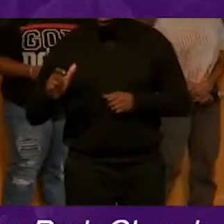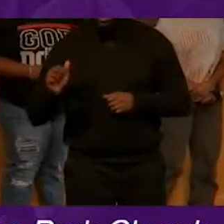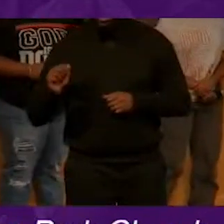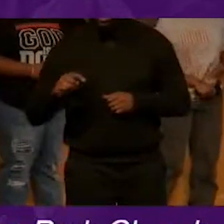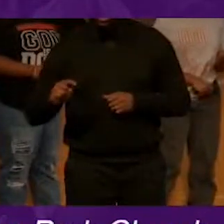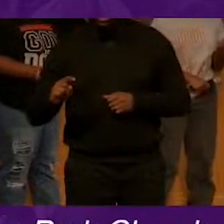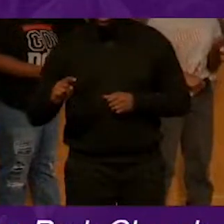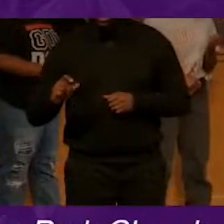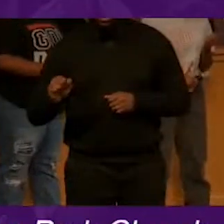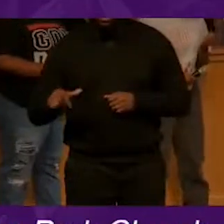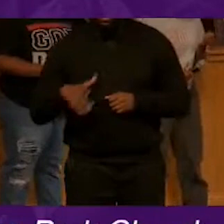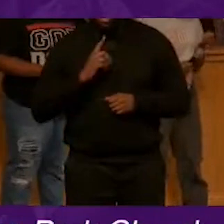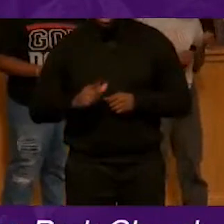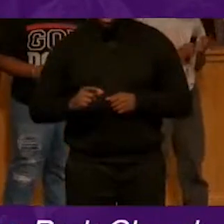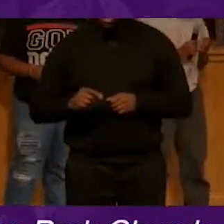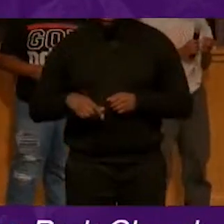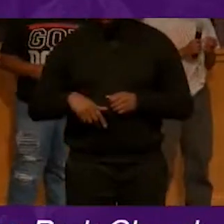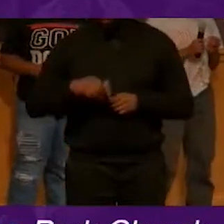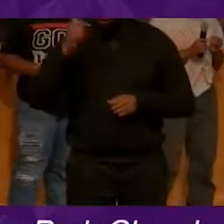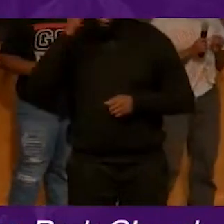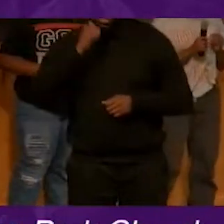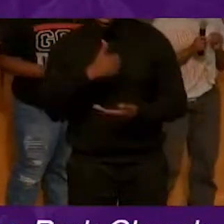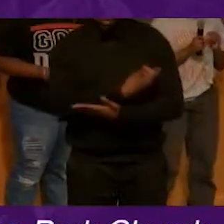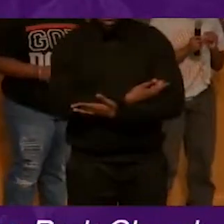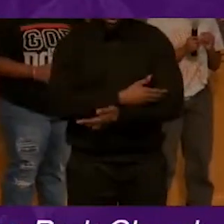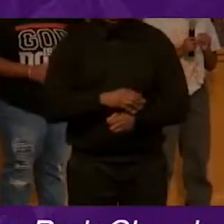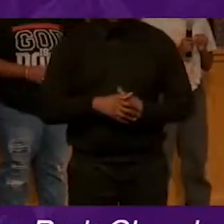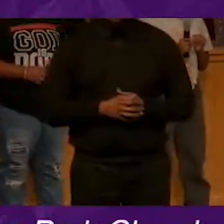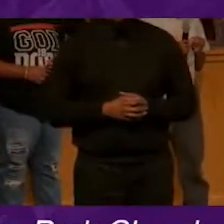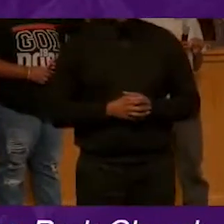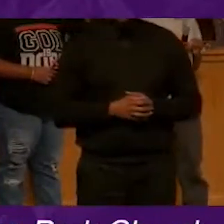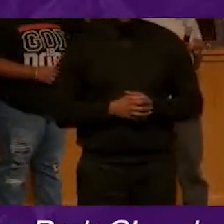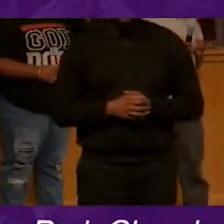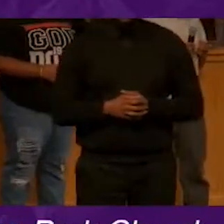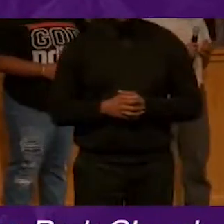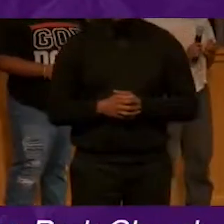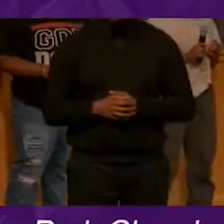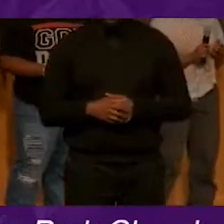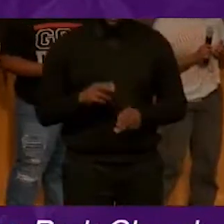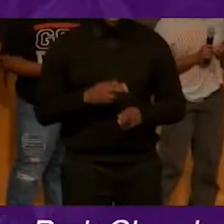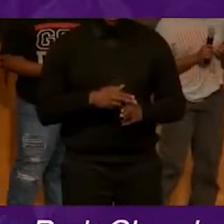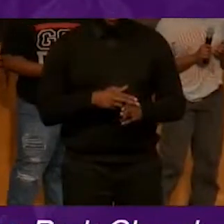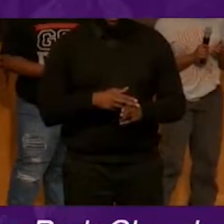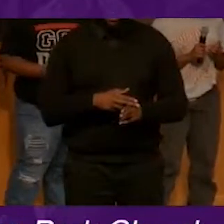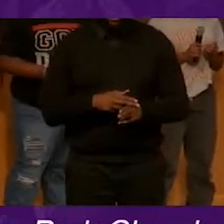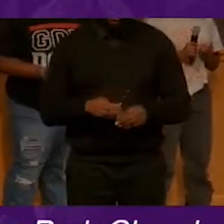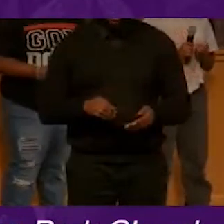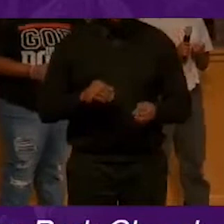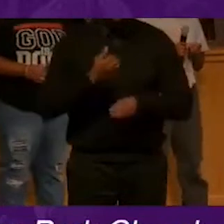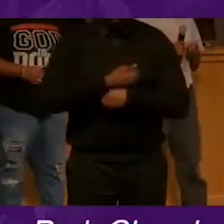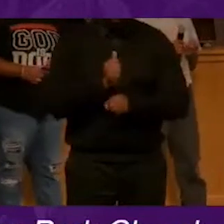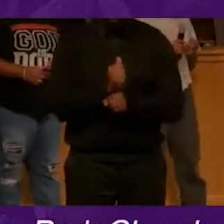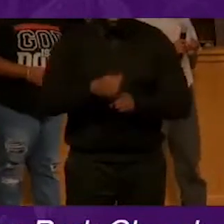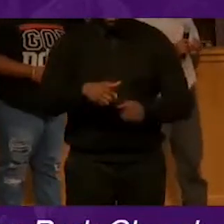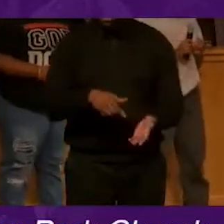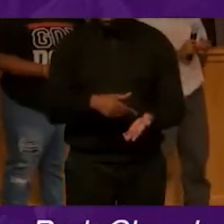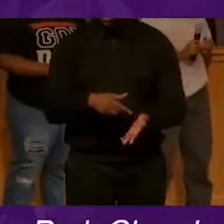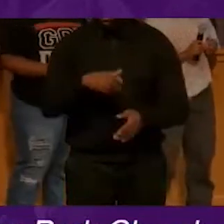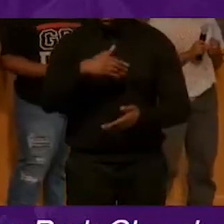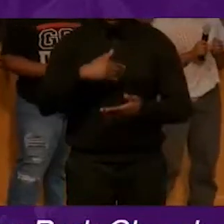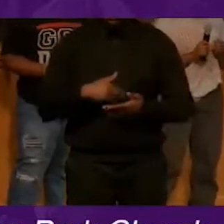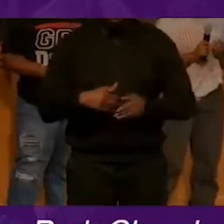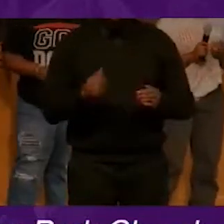daughter. We want to keep them in prayer. There may be some whose name didn't make the list, but we want to pray for them as